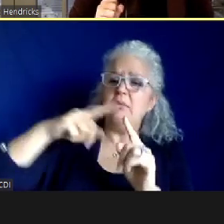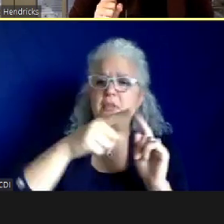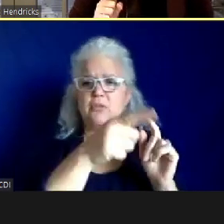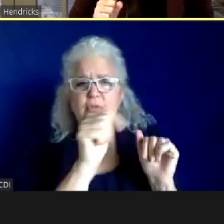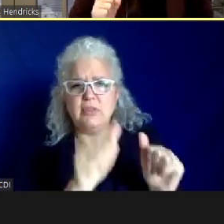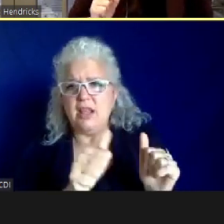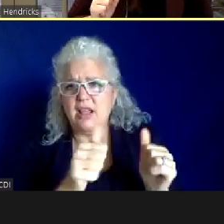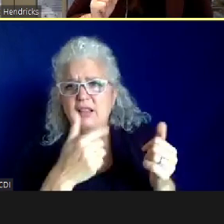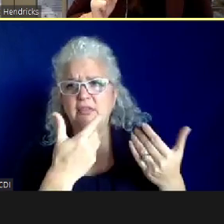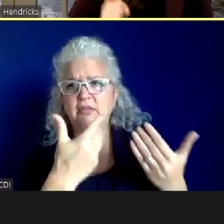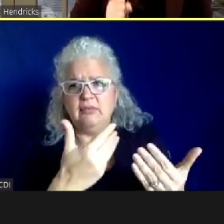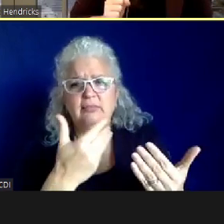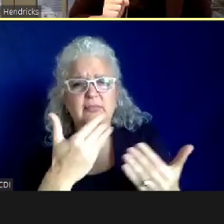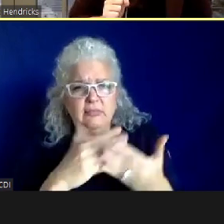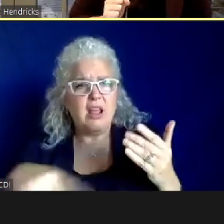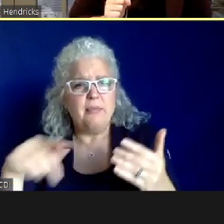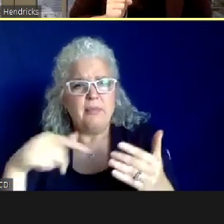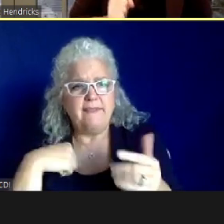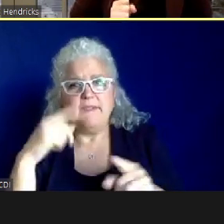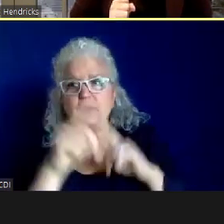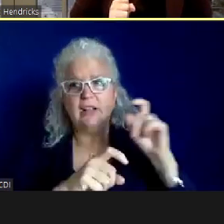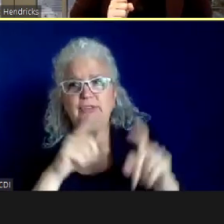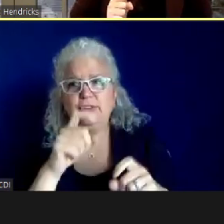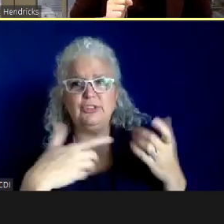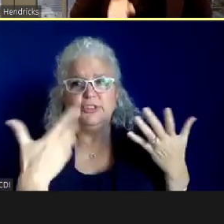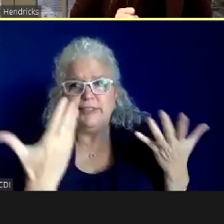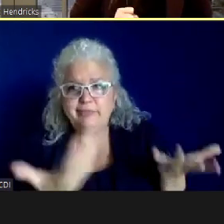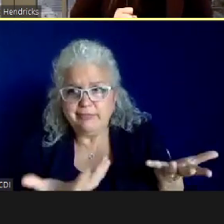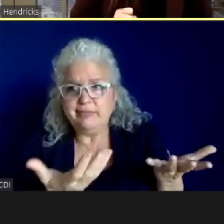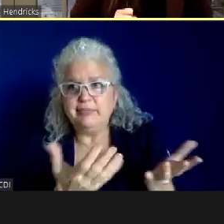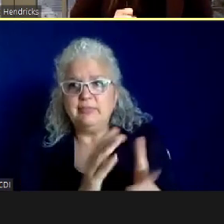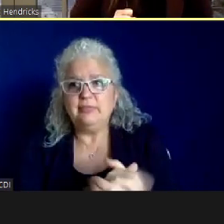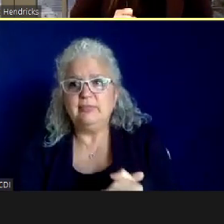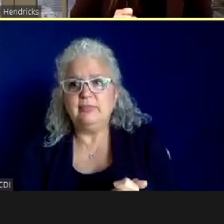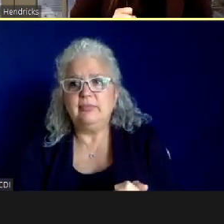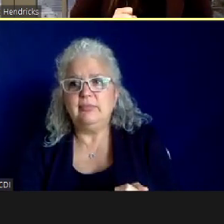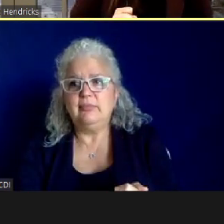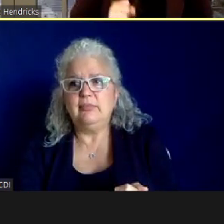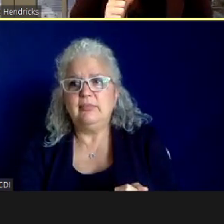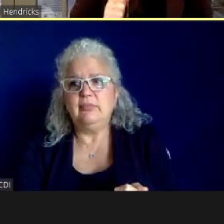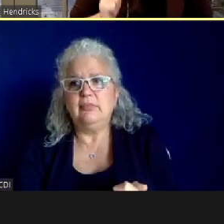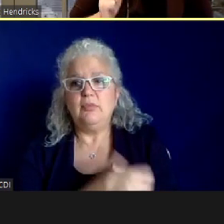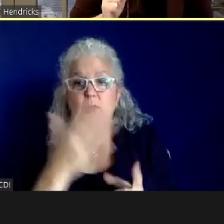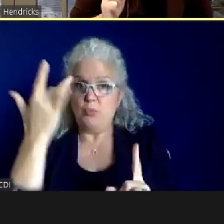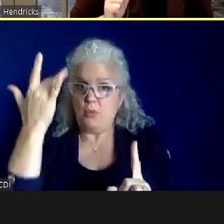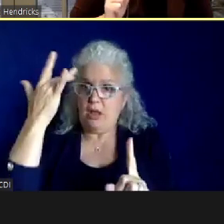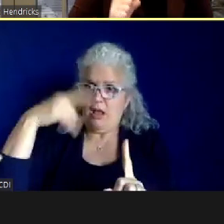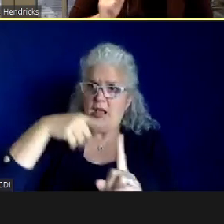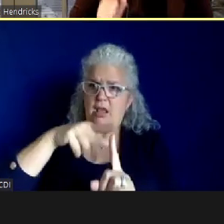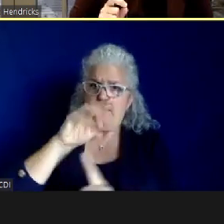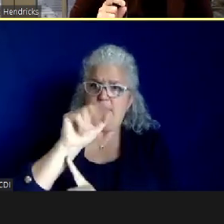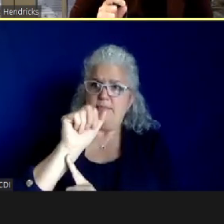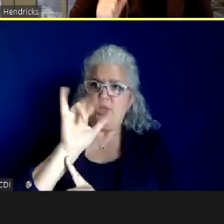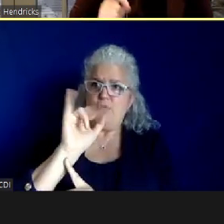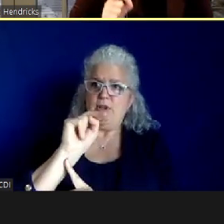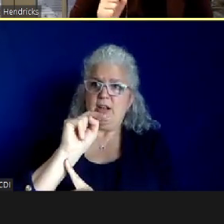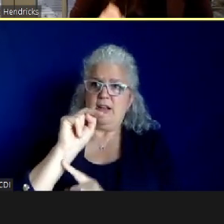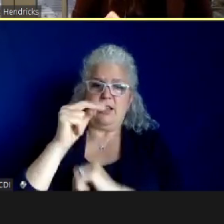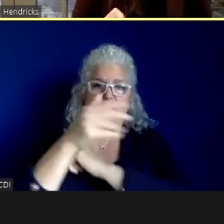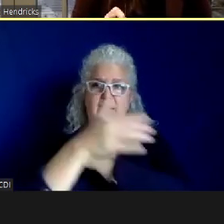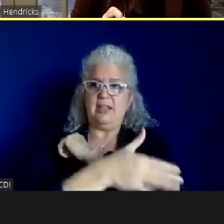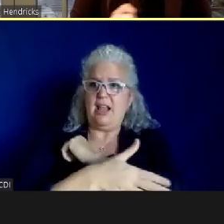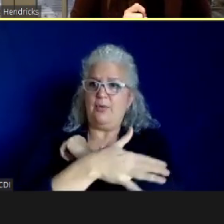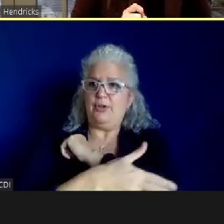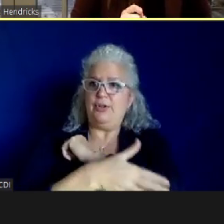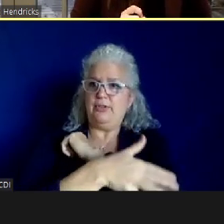is very frankly, why are Marin County outdoor restaurants, why is outdoor dining closed